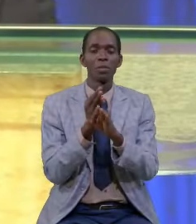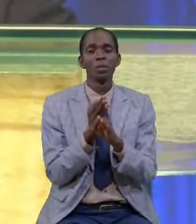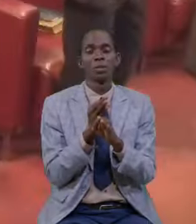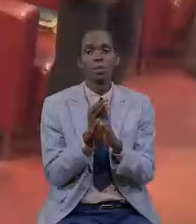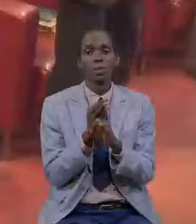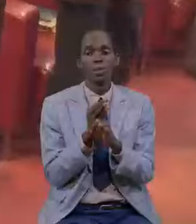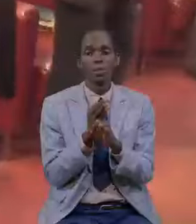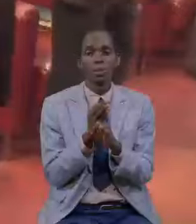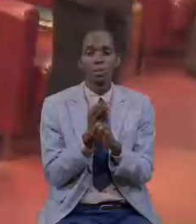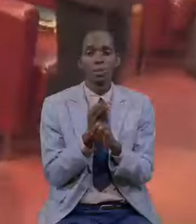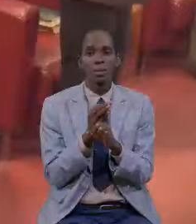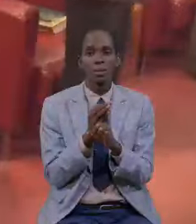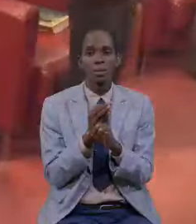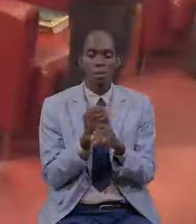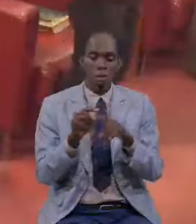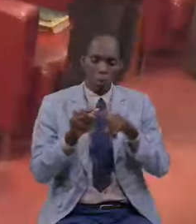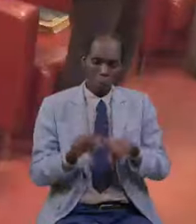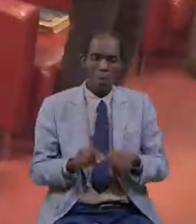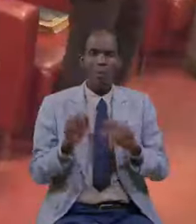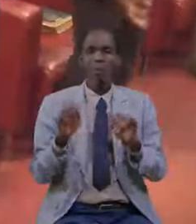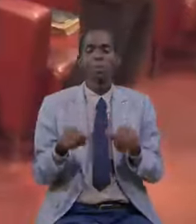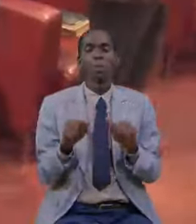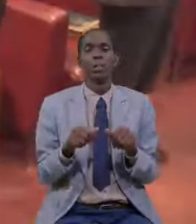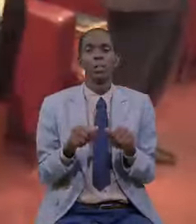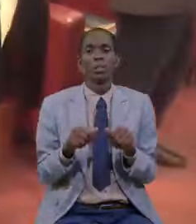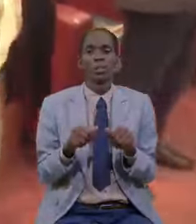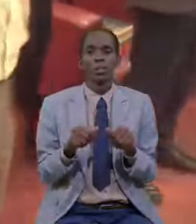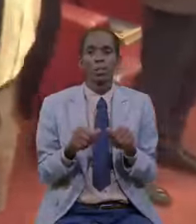faithful Dependable